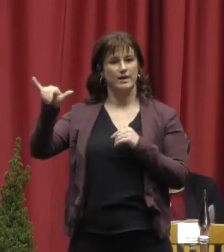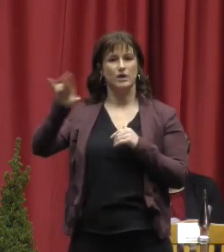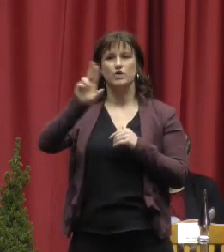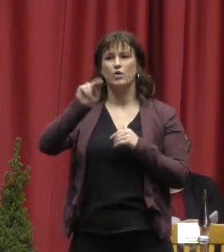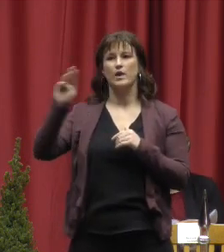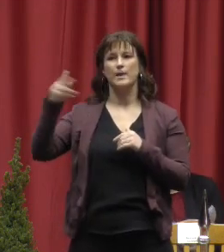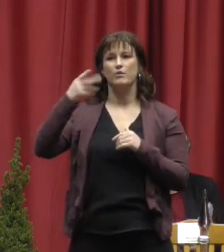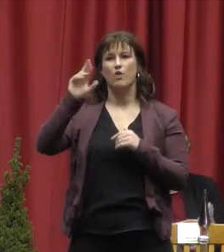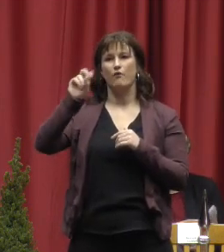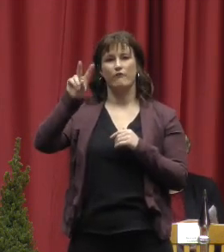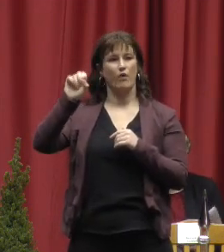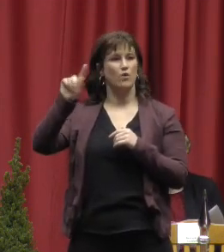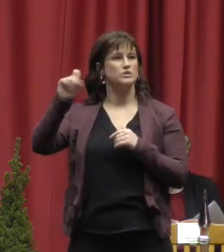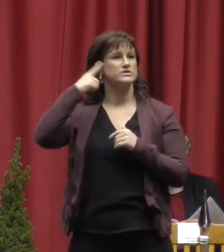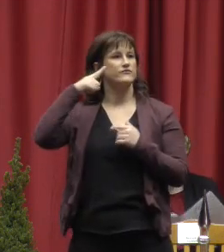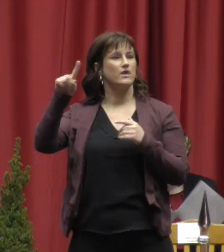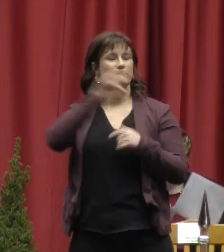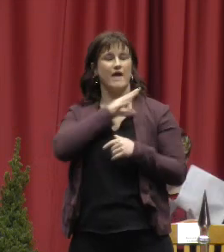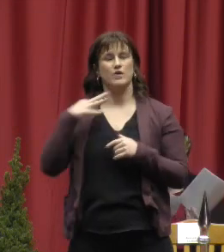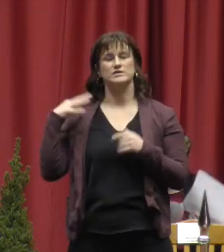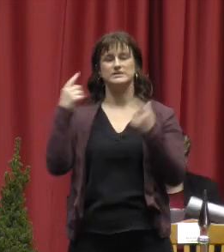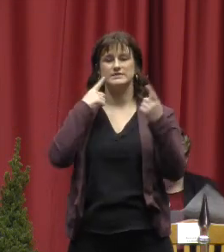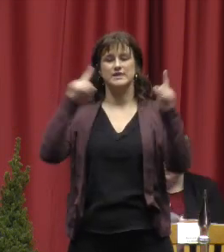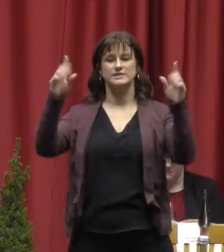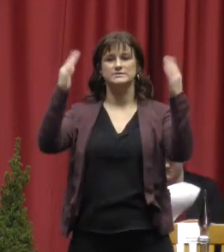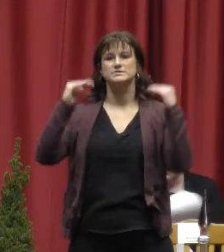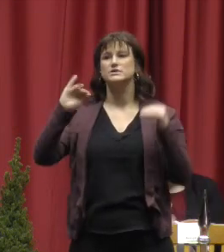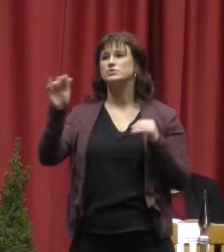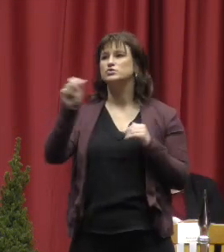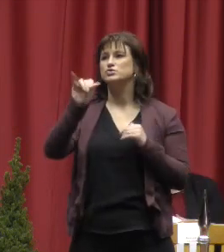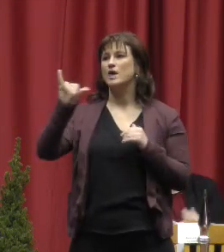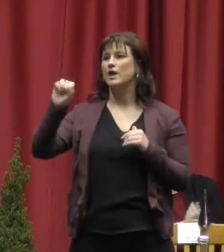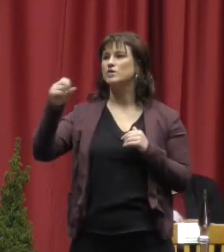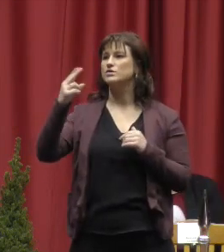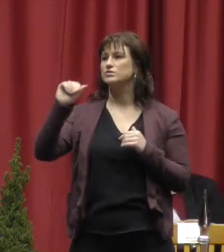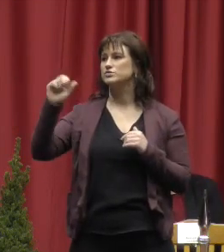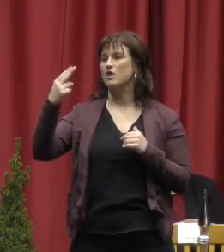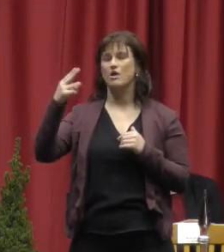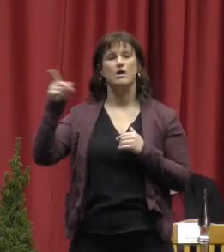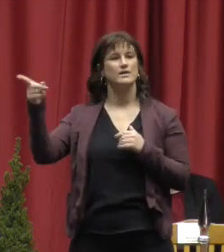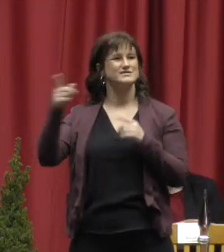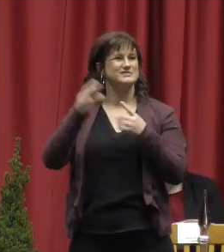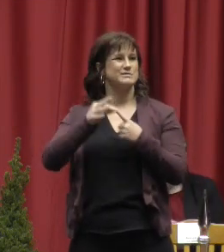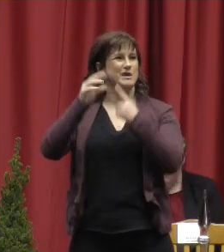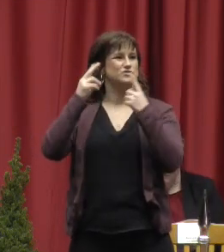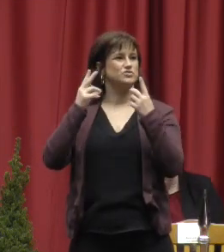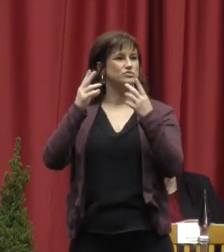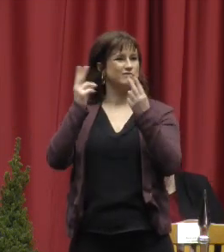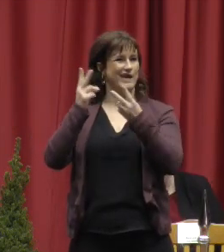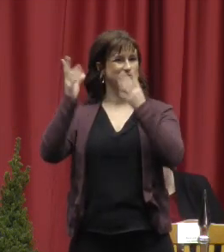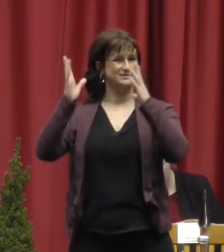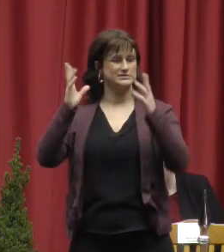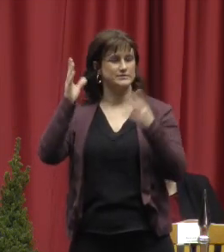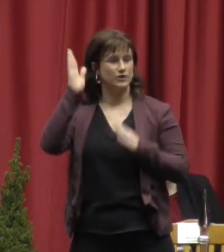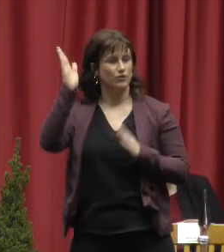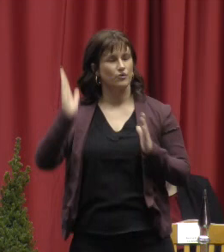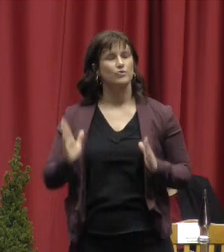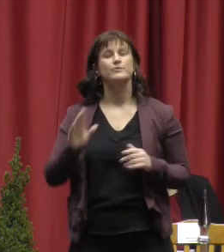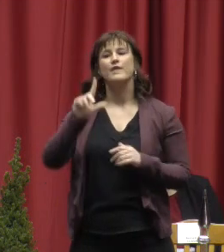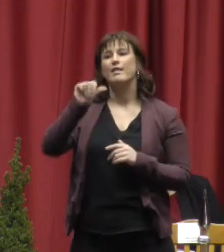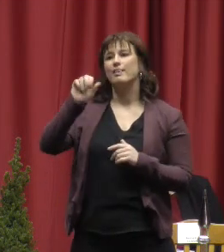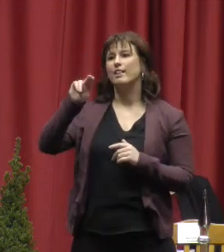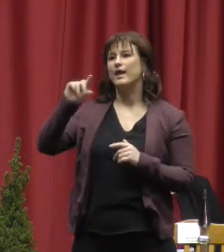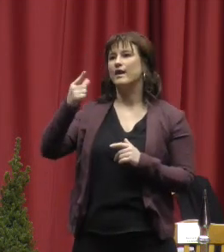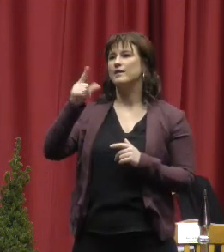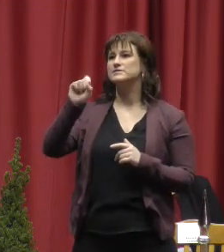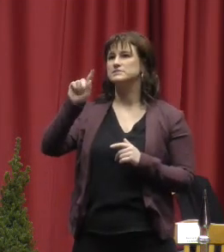Success. Jay Shaw is today's special guest alumni speaker. And Langston Murray